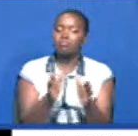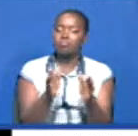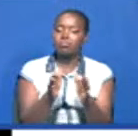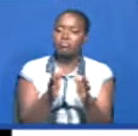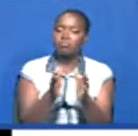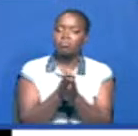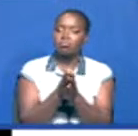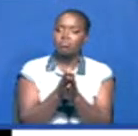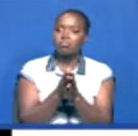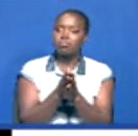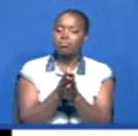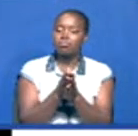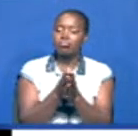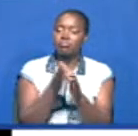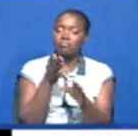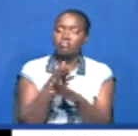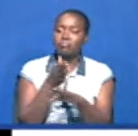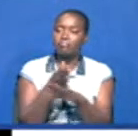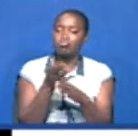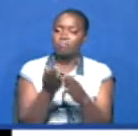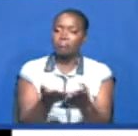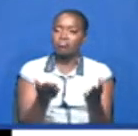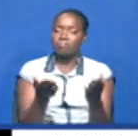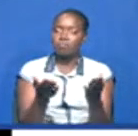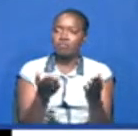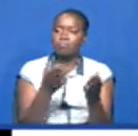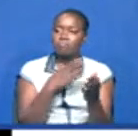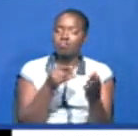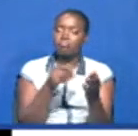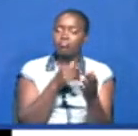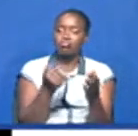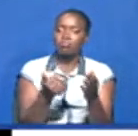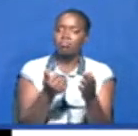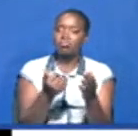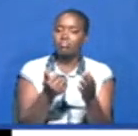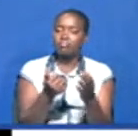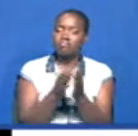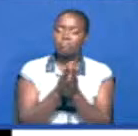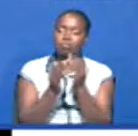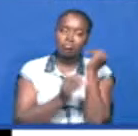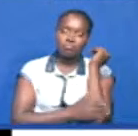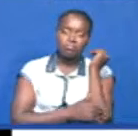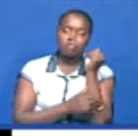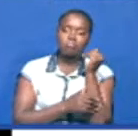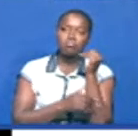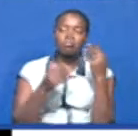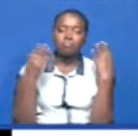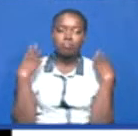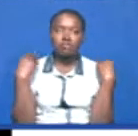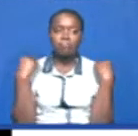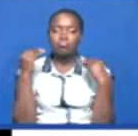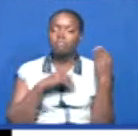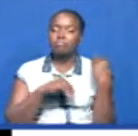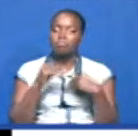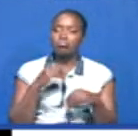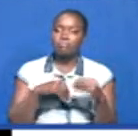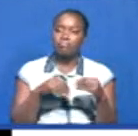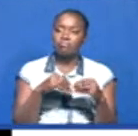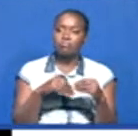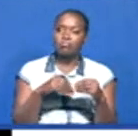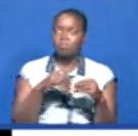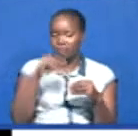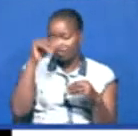involved in counterfeiting and other malpractices that are corrupt in nature, that the